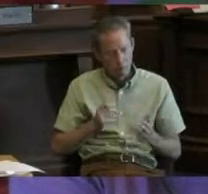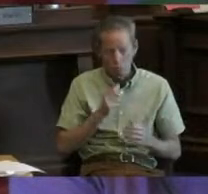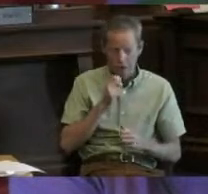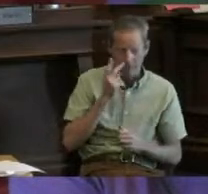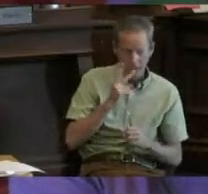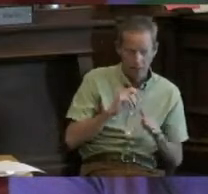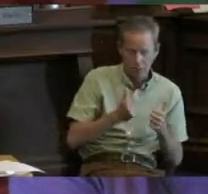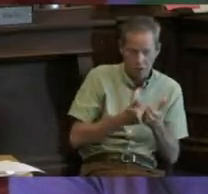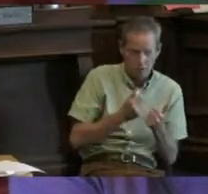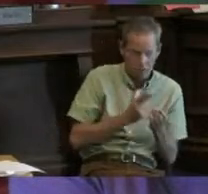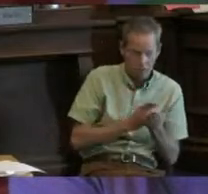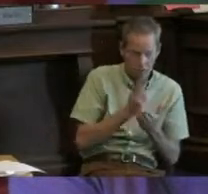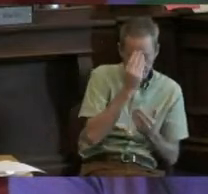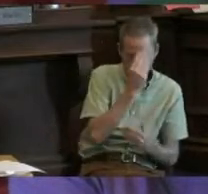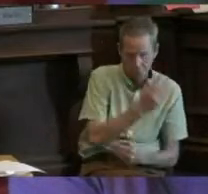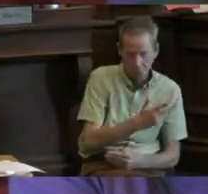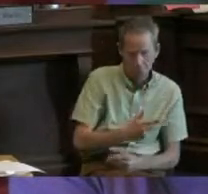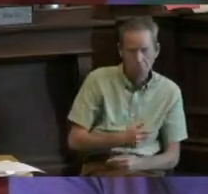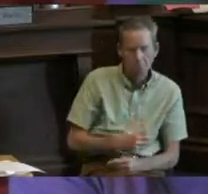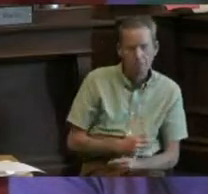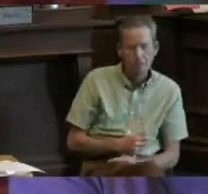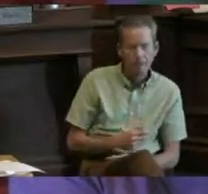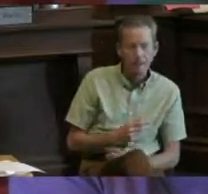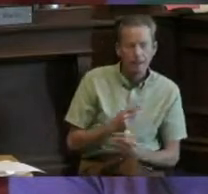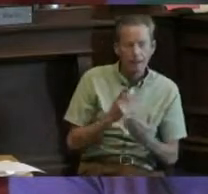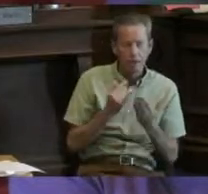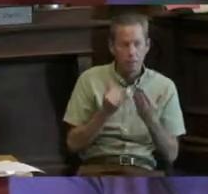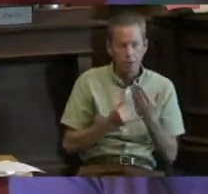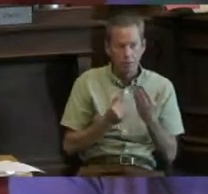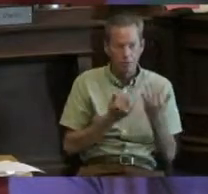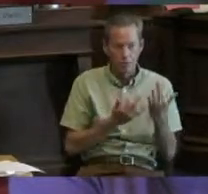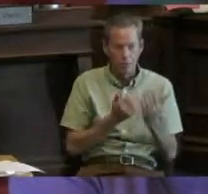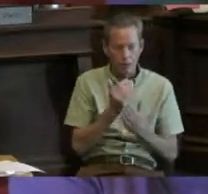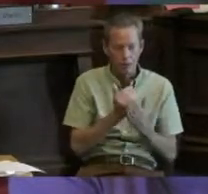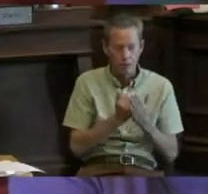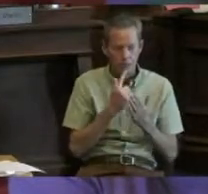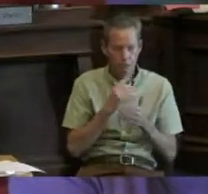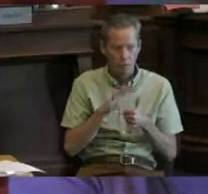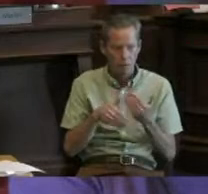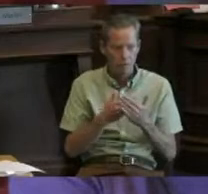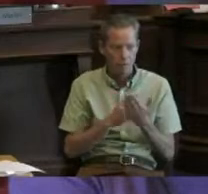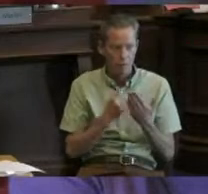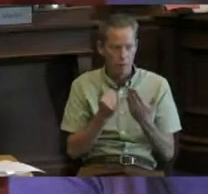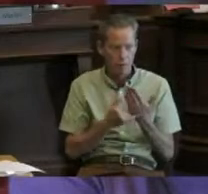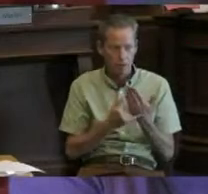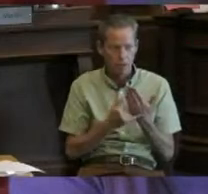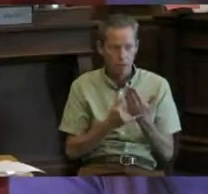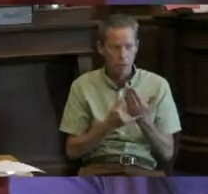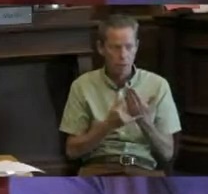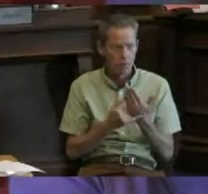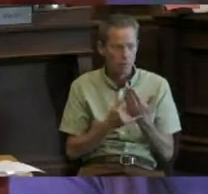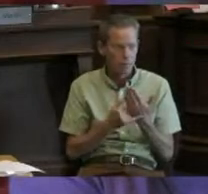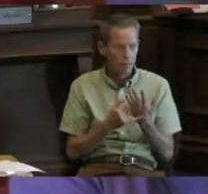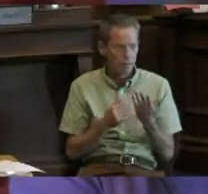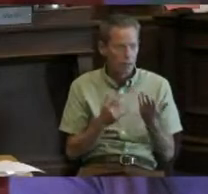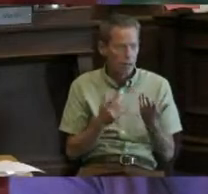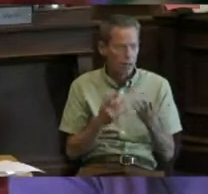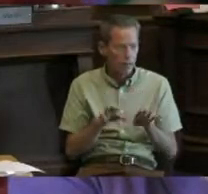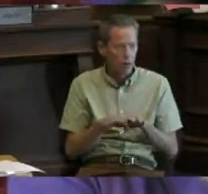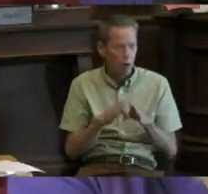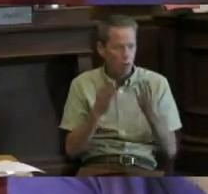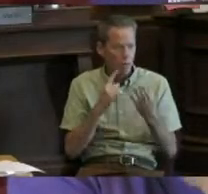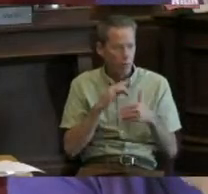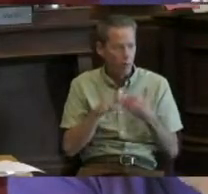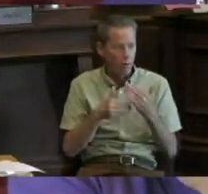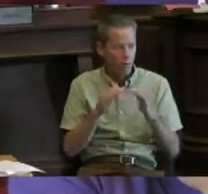challenges, to be honest. In our projects, there's a wait list. In every single one of our projects, there's a wait list at Edna Craven, which just opened up for all the population.